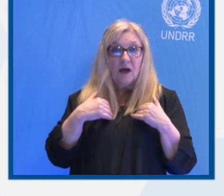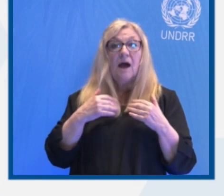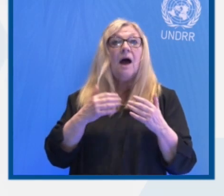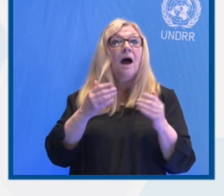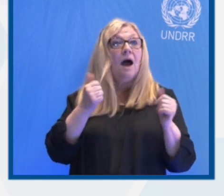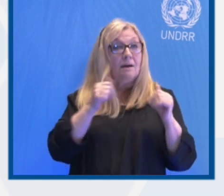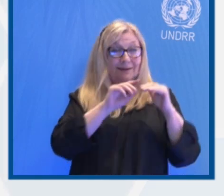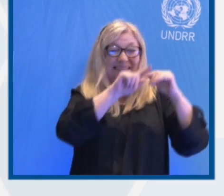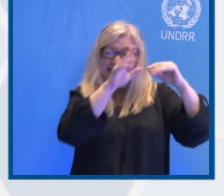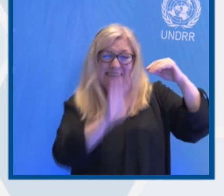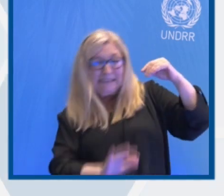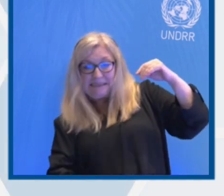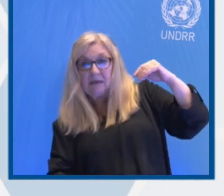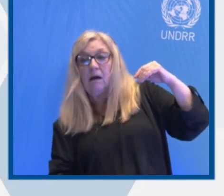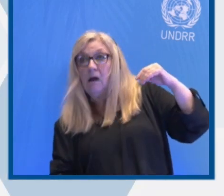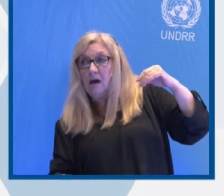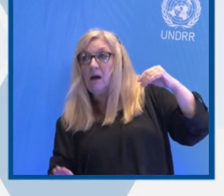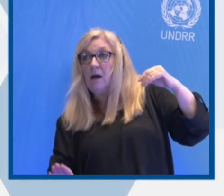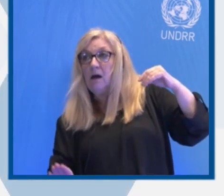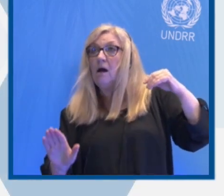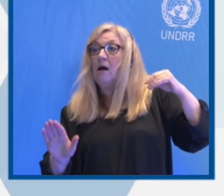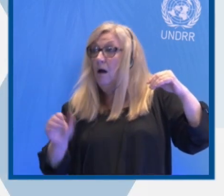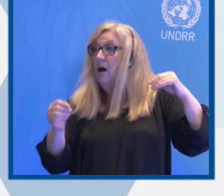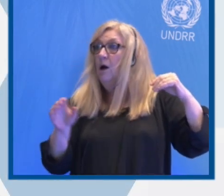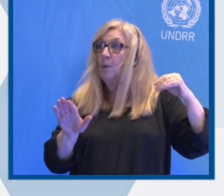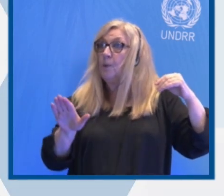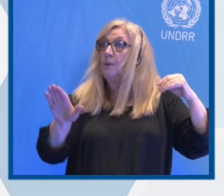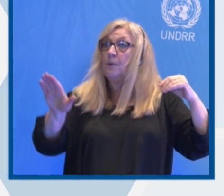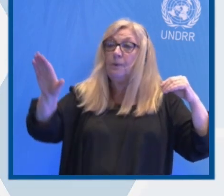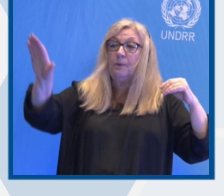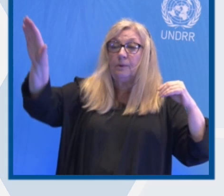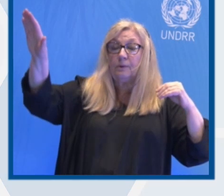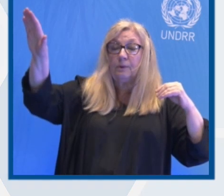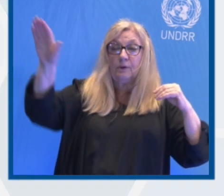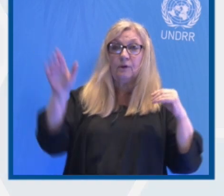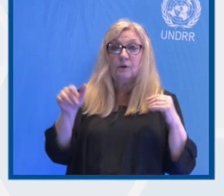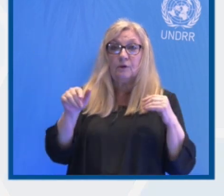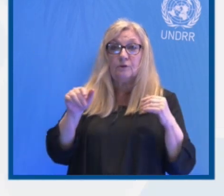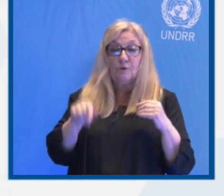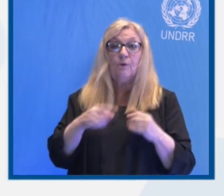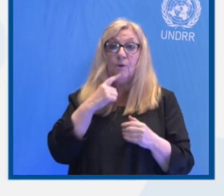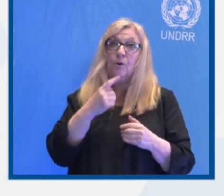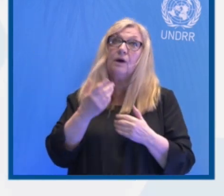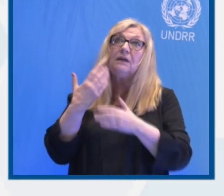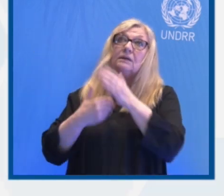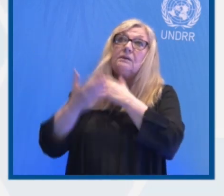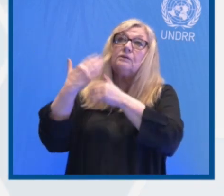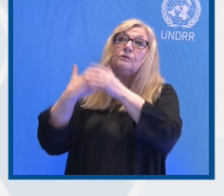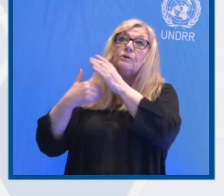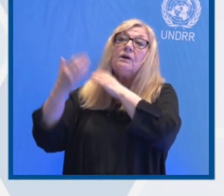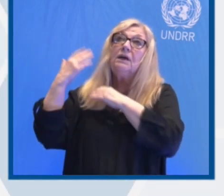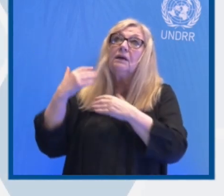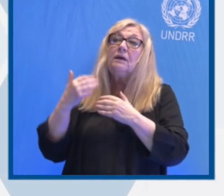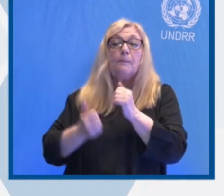where another disaster doesn't occur. Historically, we have spent the majority of